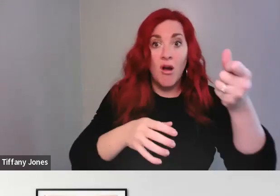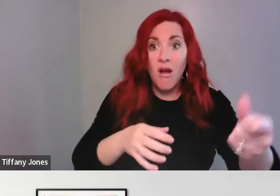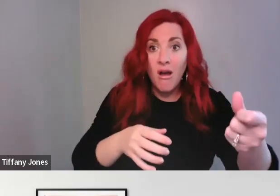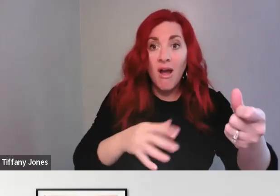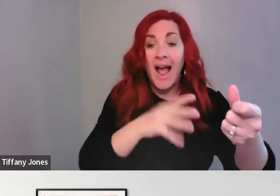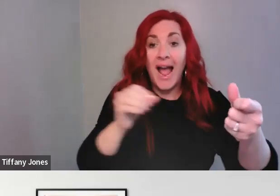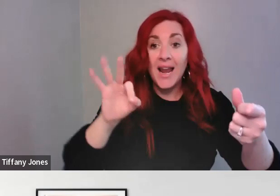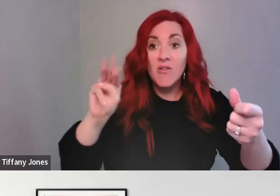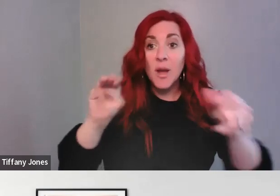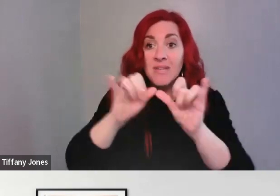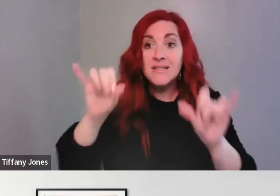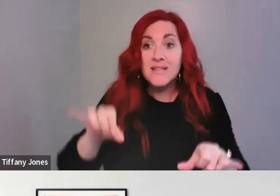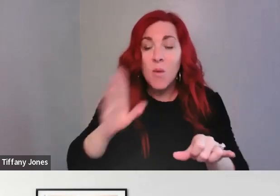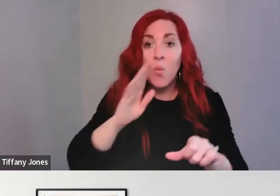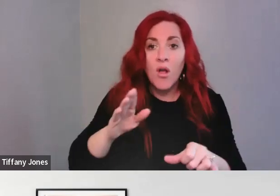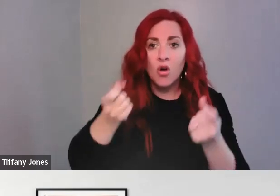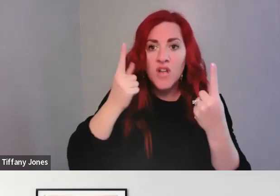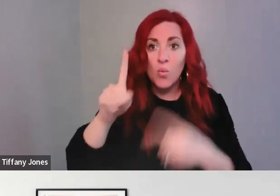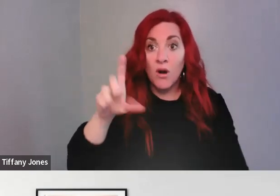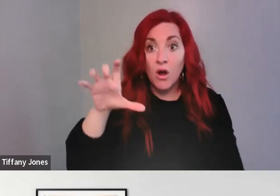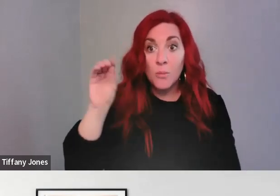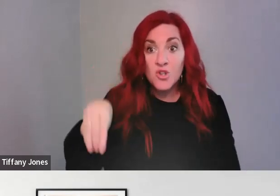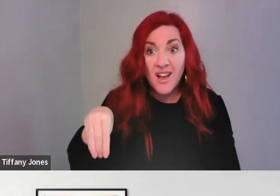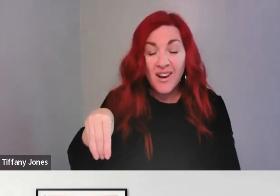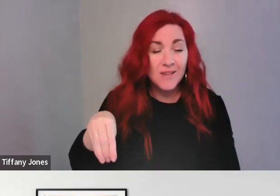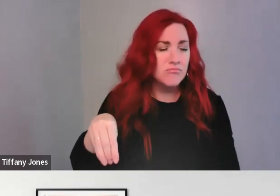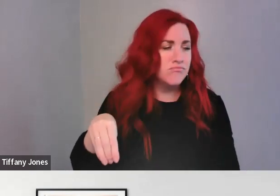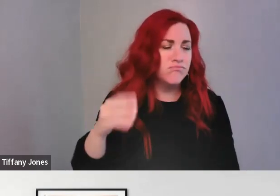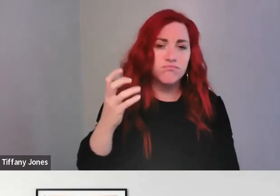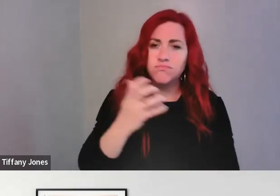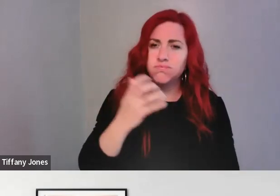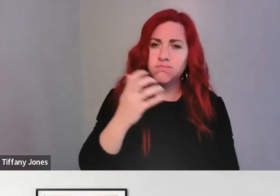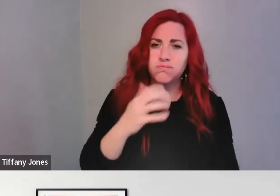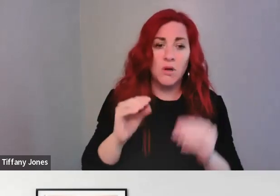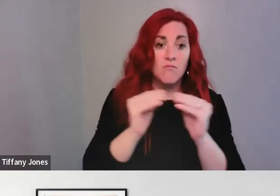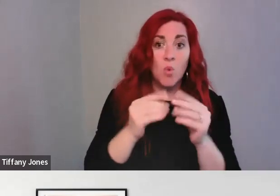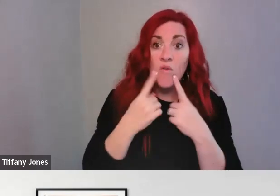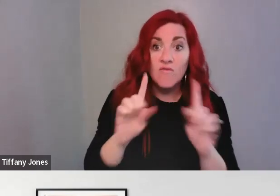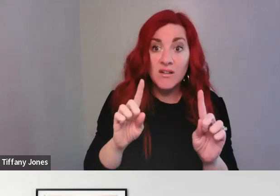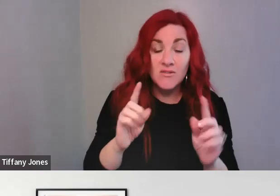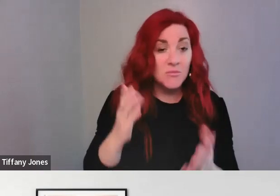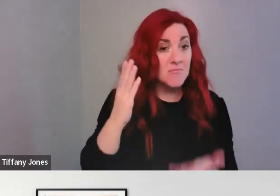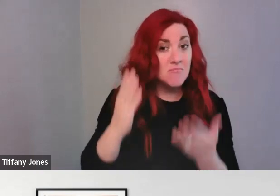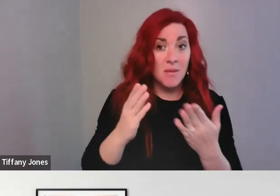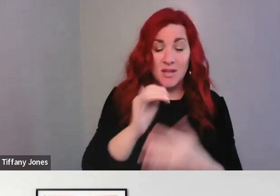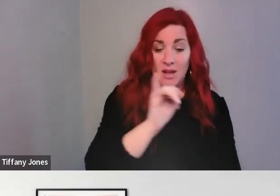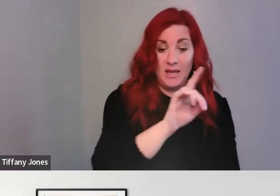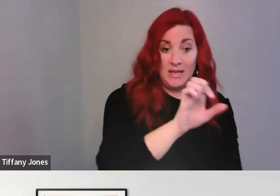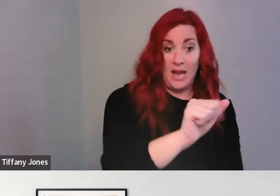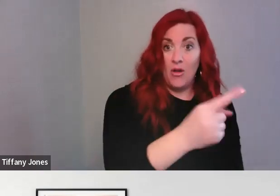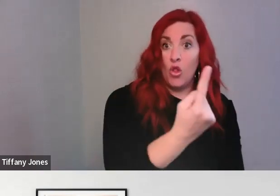FM system, that would be much more effective communication, but you might not be entitled to it under IDEA